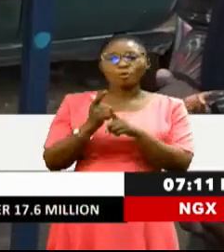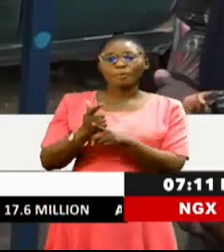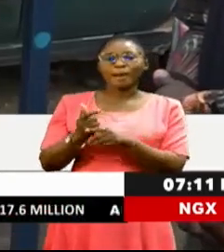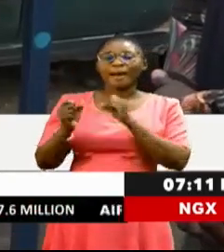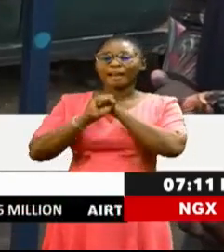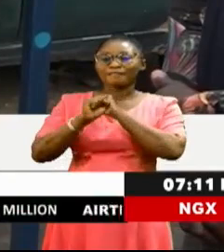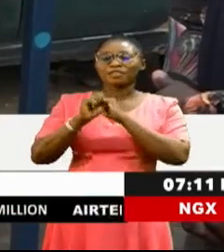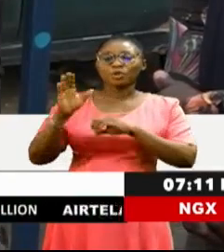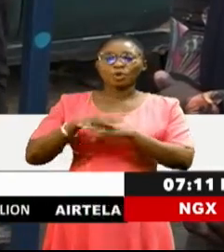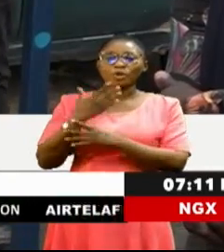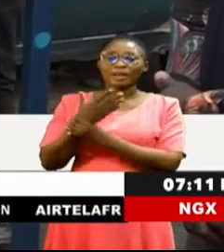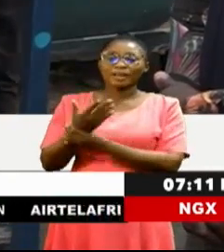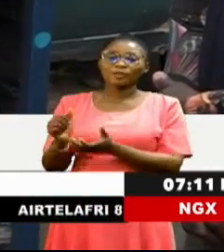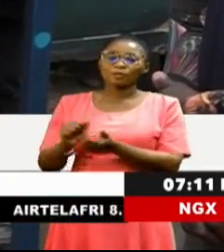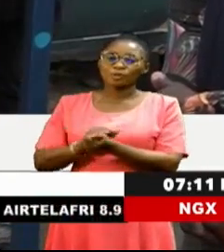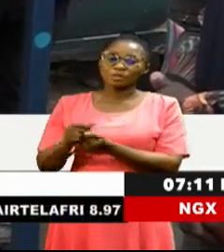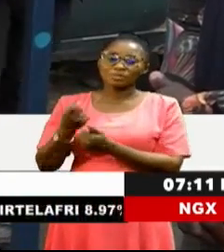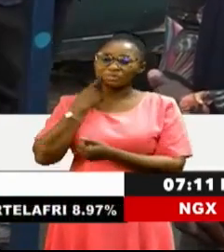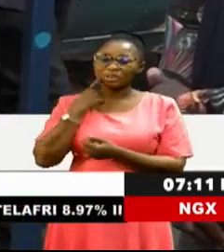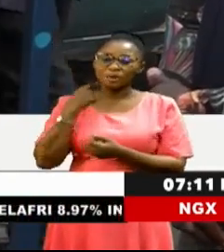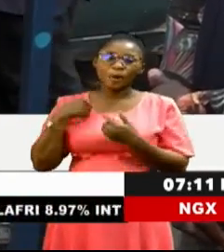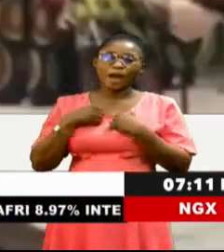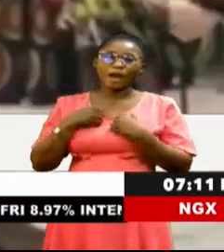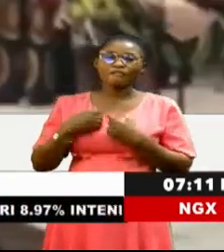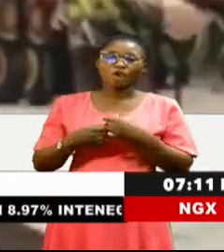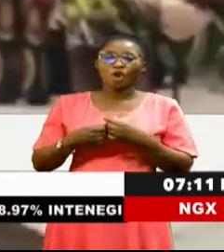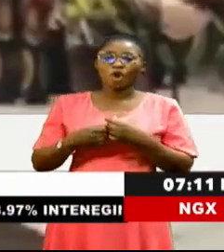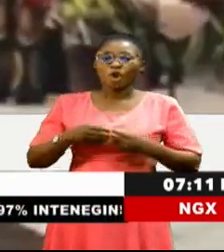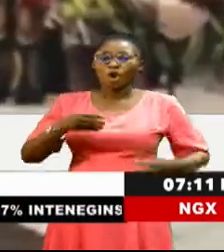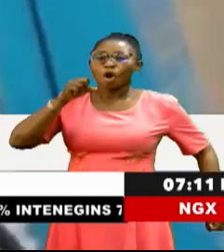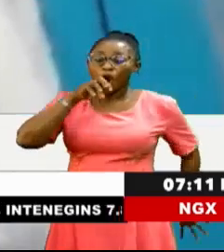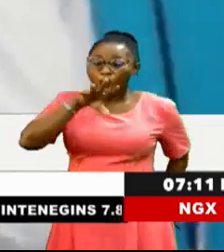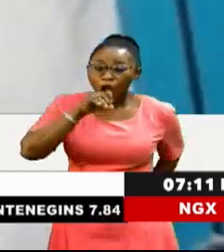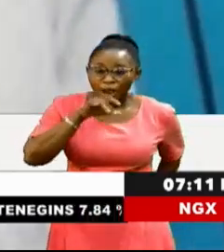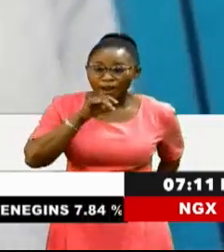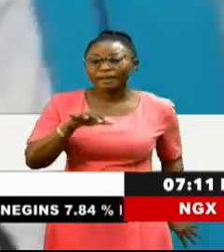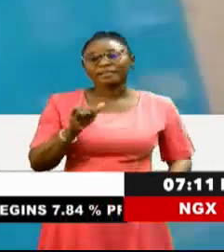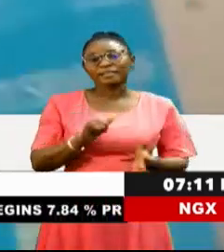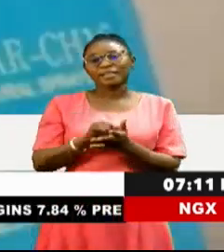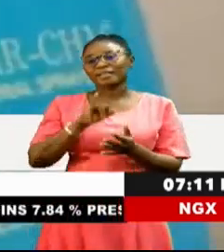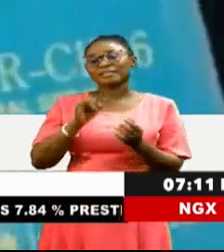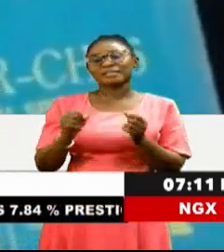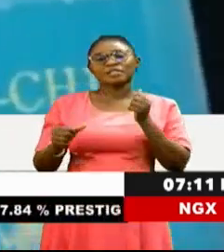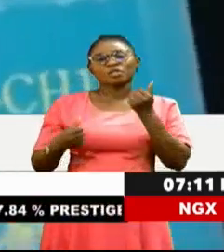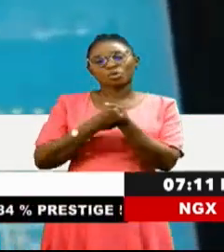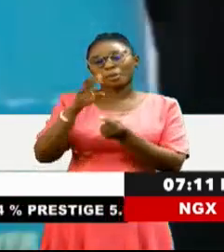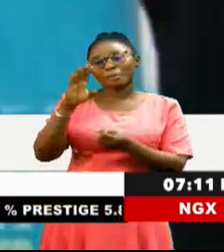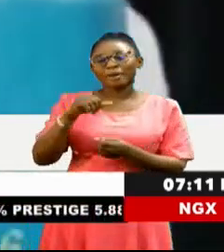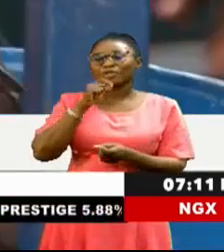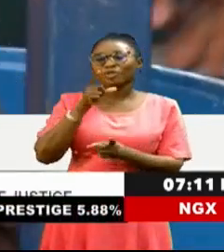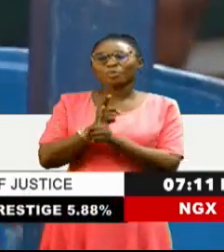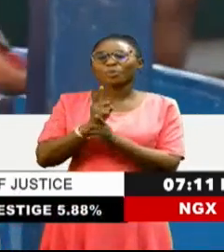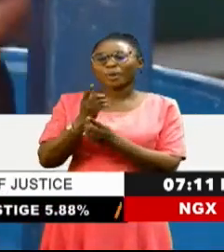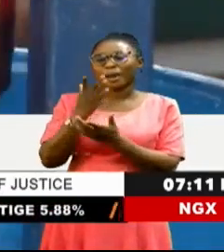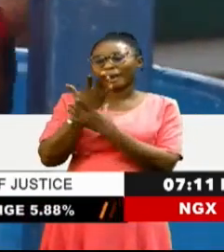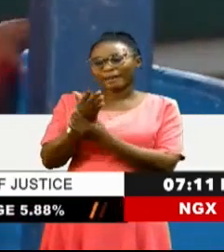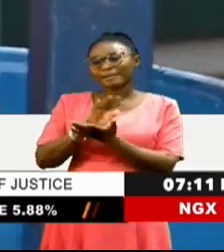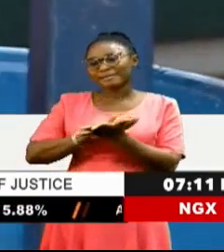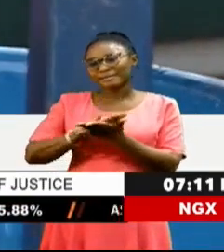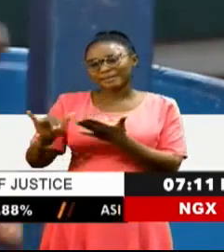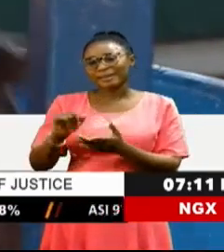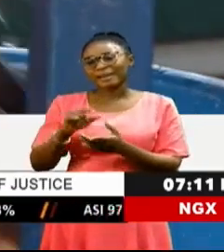time, Nigeria has faced a resurgence of cholera outbreaks, which is further compounded by inadequate hygiene practice and poor access to safe